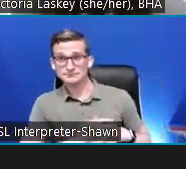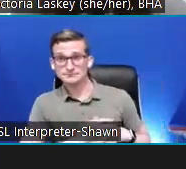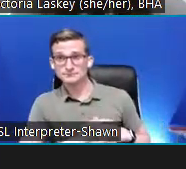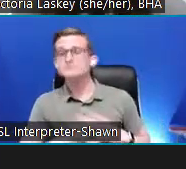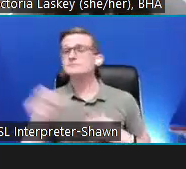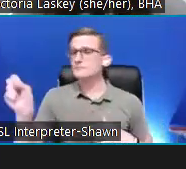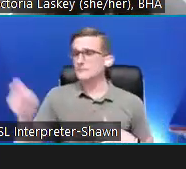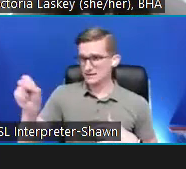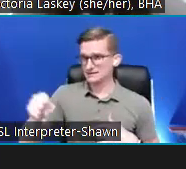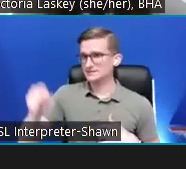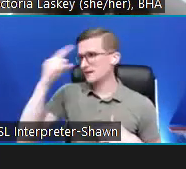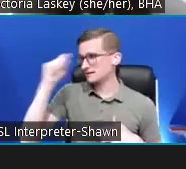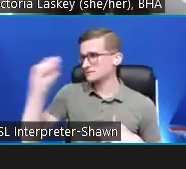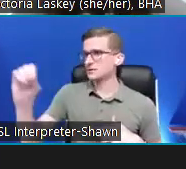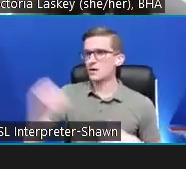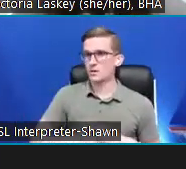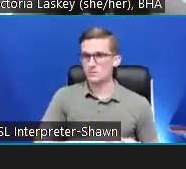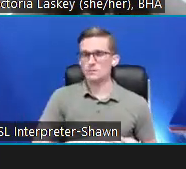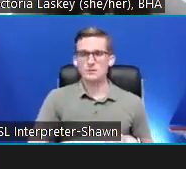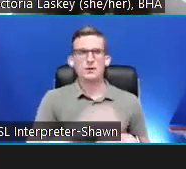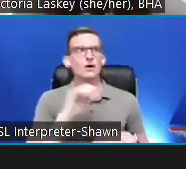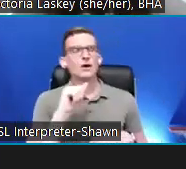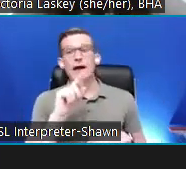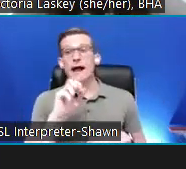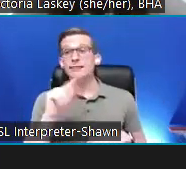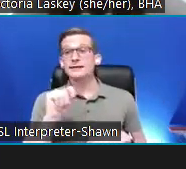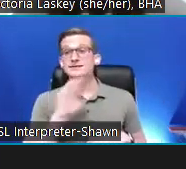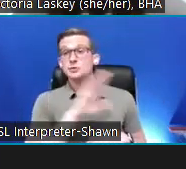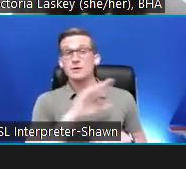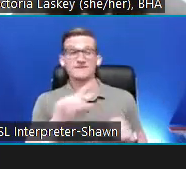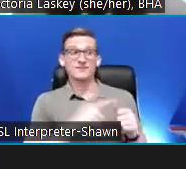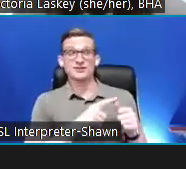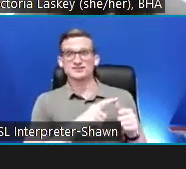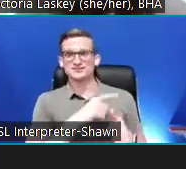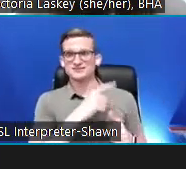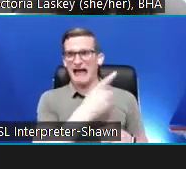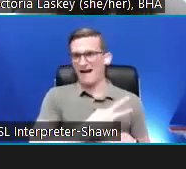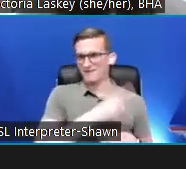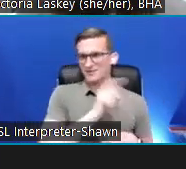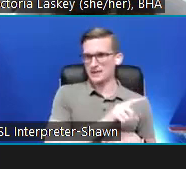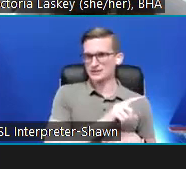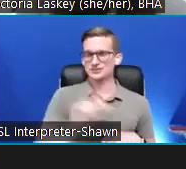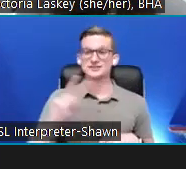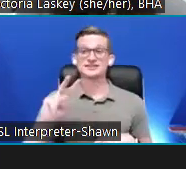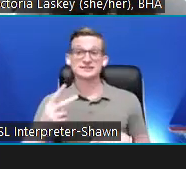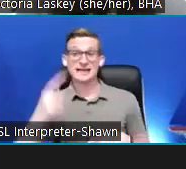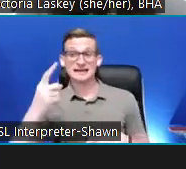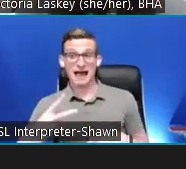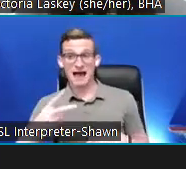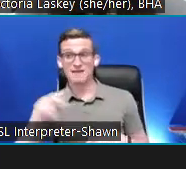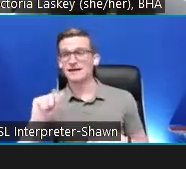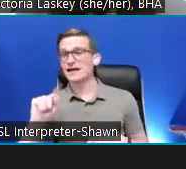Yes, I think so. At least the first part of the question. The second part of the question about ATUs being designated,